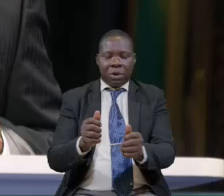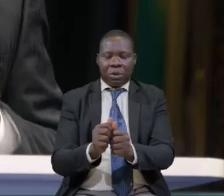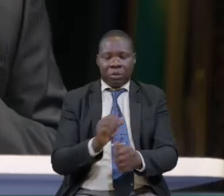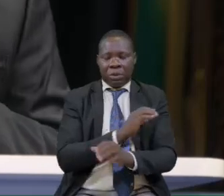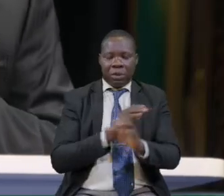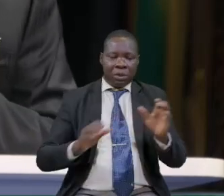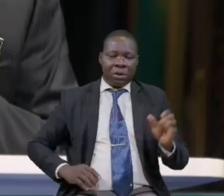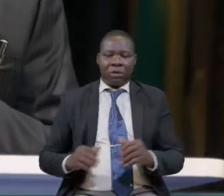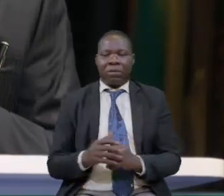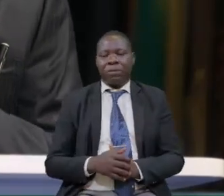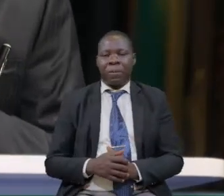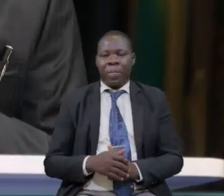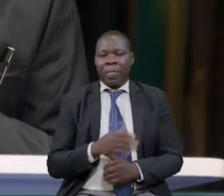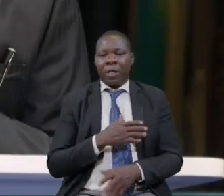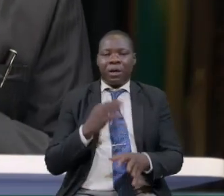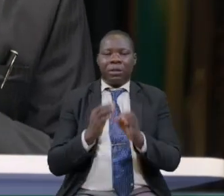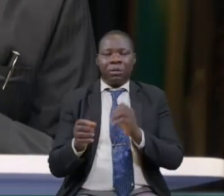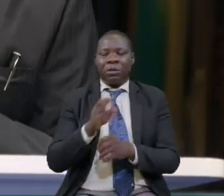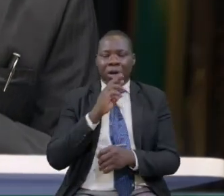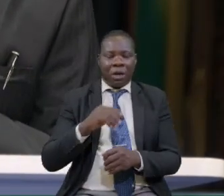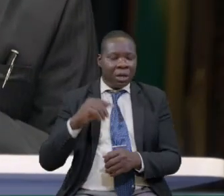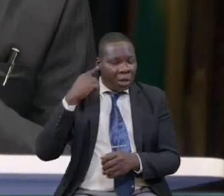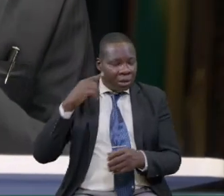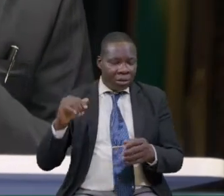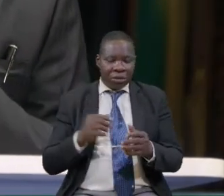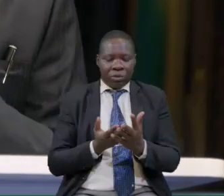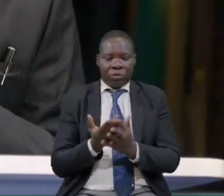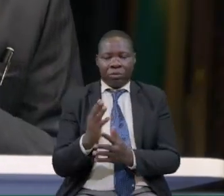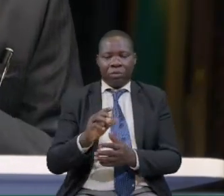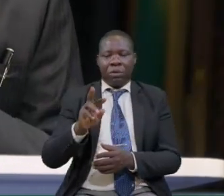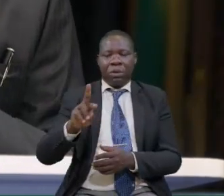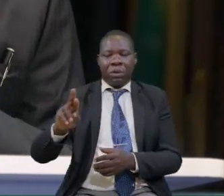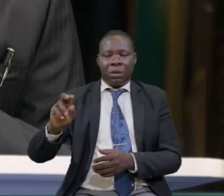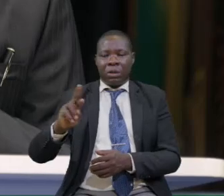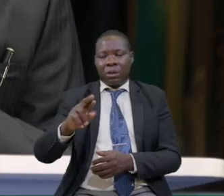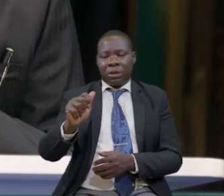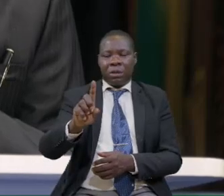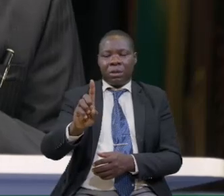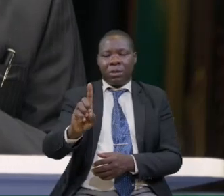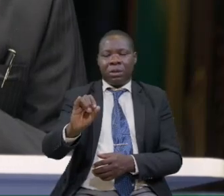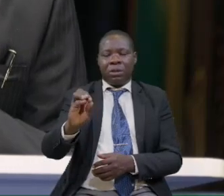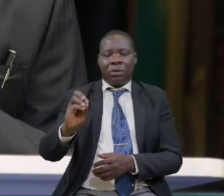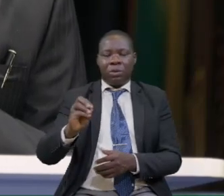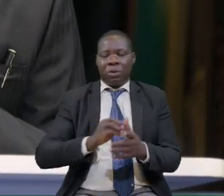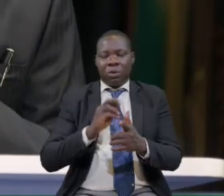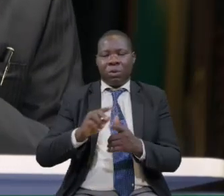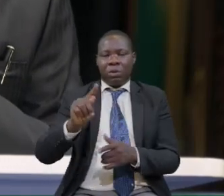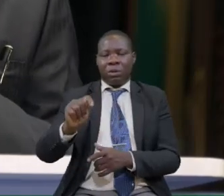And if you are listening via radio or television, and you've just given your life to Christ,